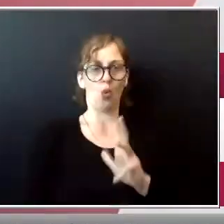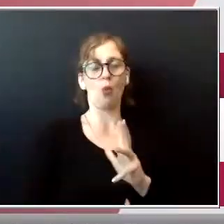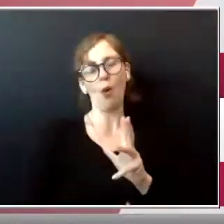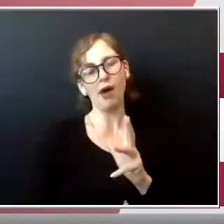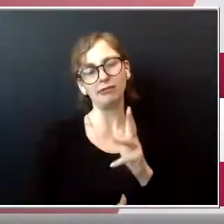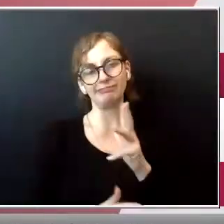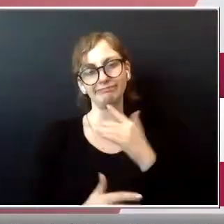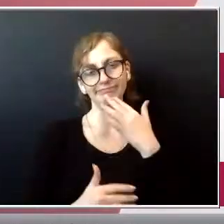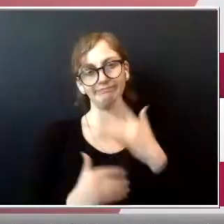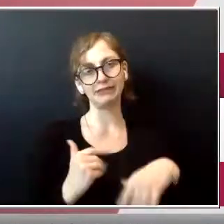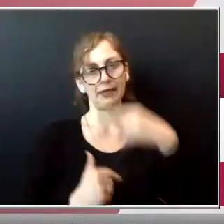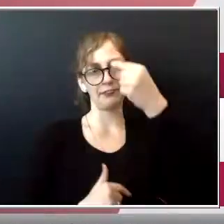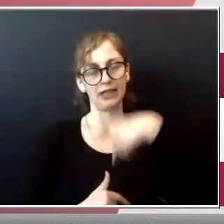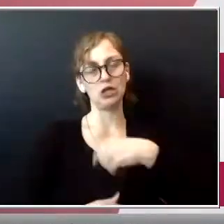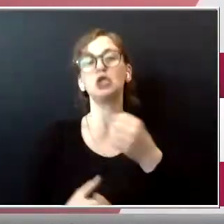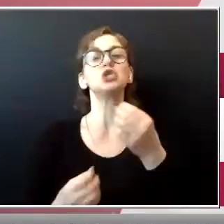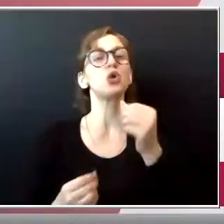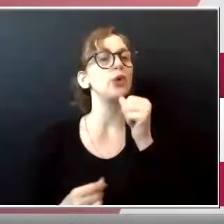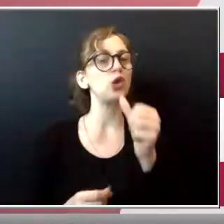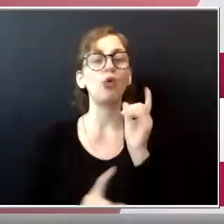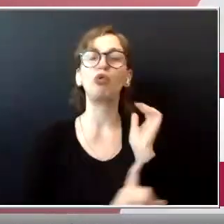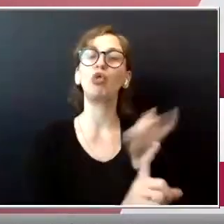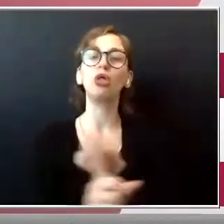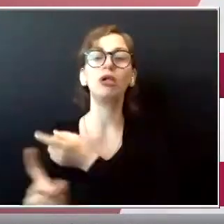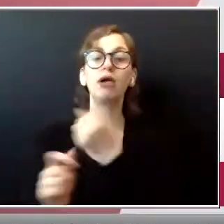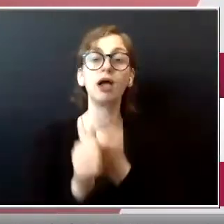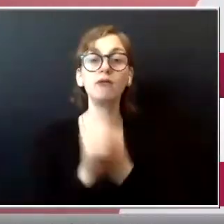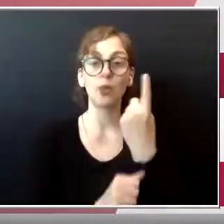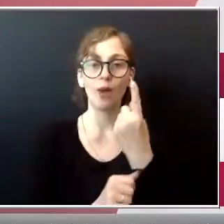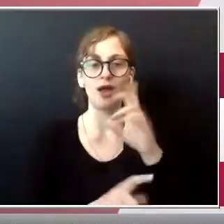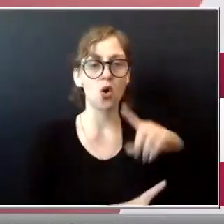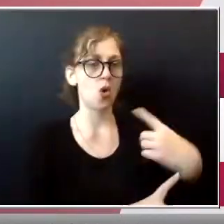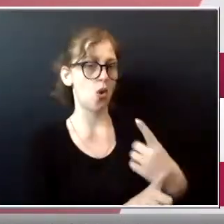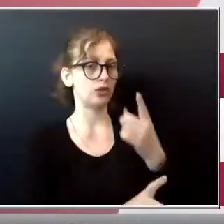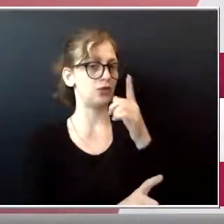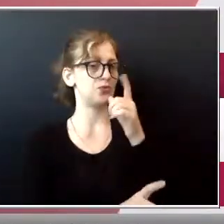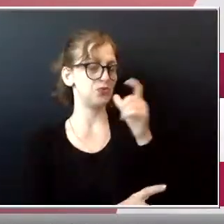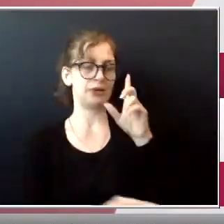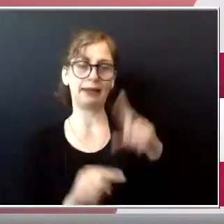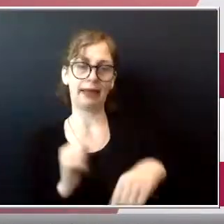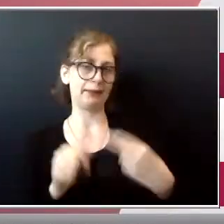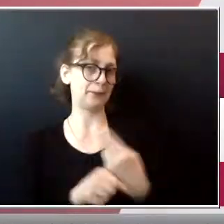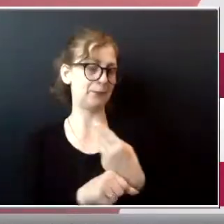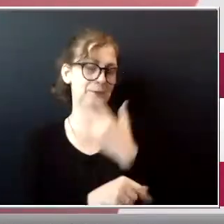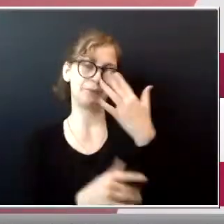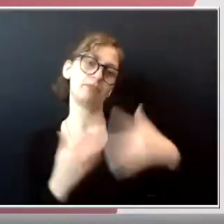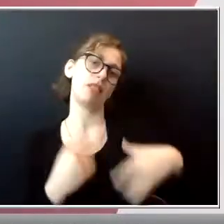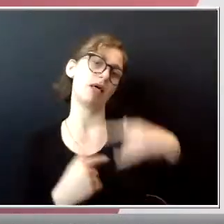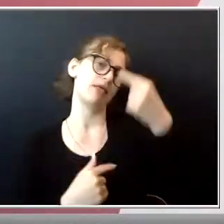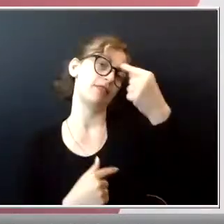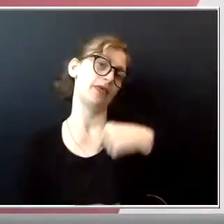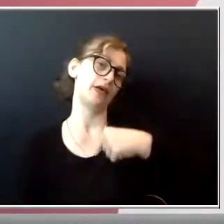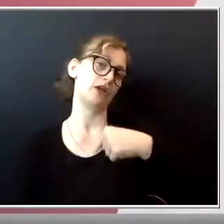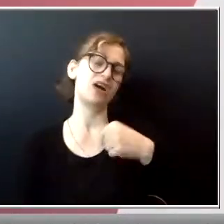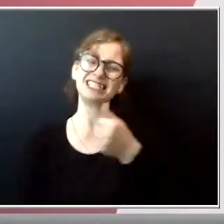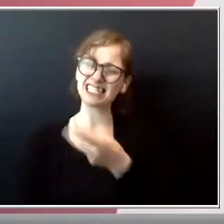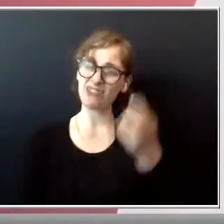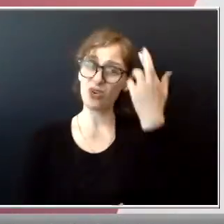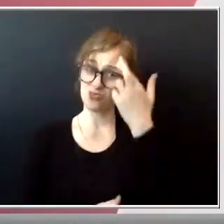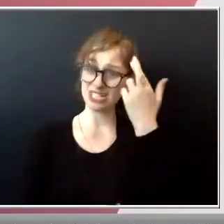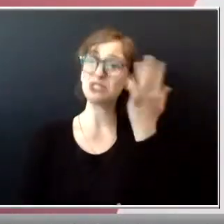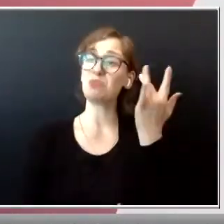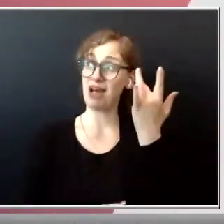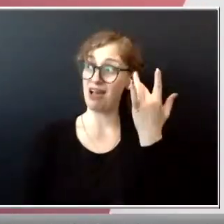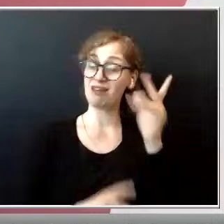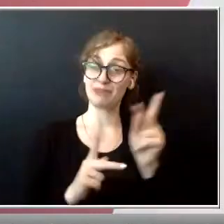those patients who cannot take blood thinner, like Charles. And there are multiple reasons why people cannot take blood thinners. Most common reason is actually